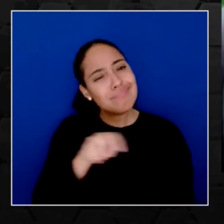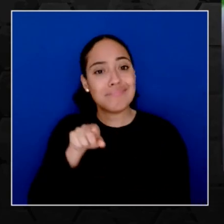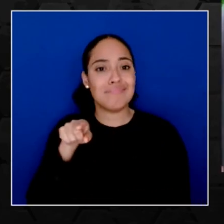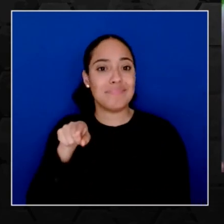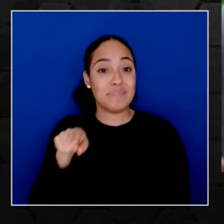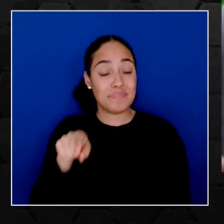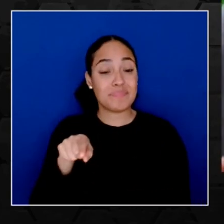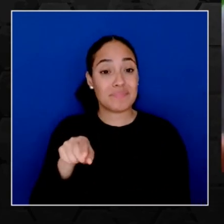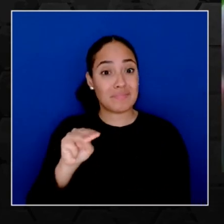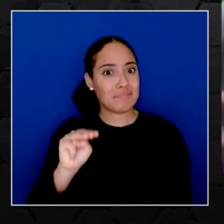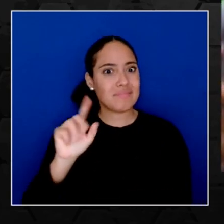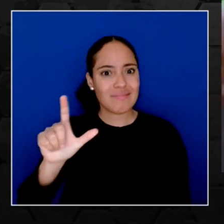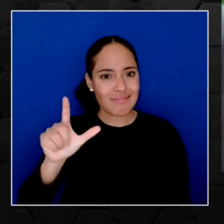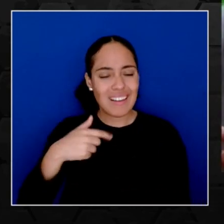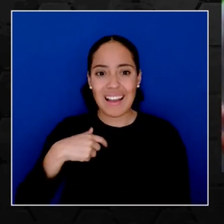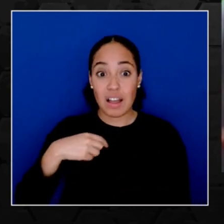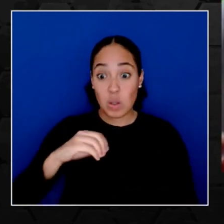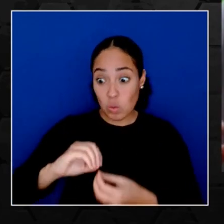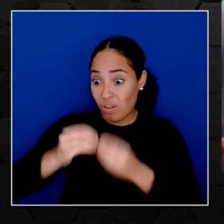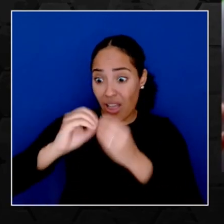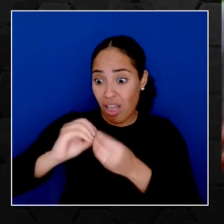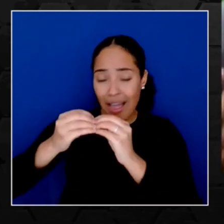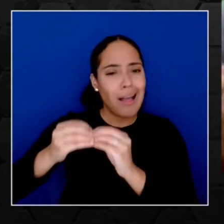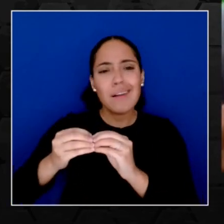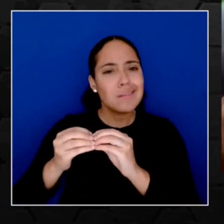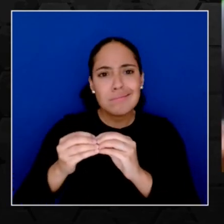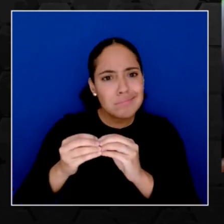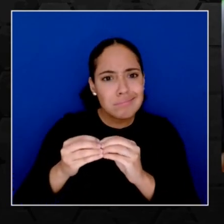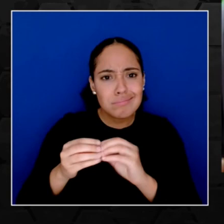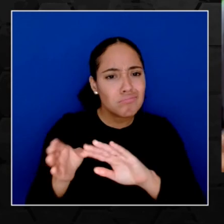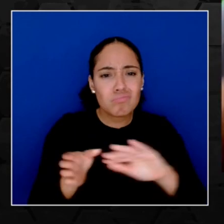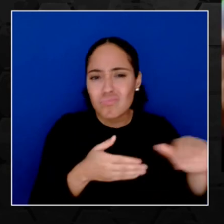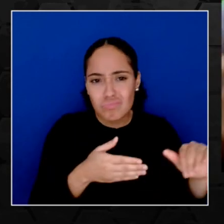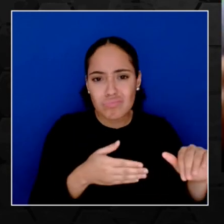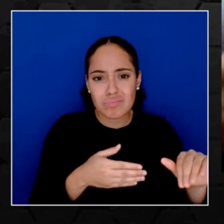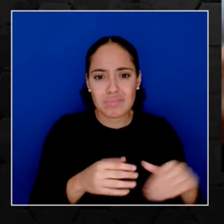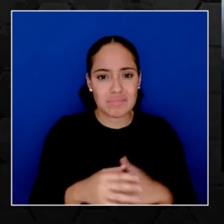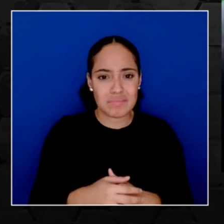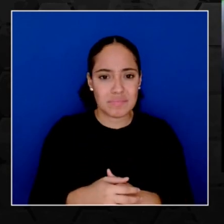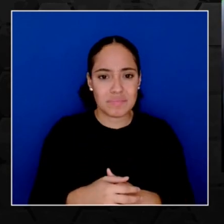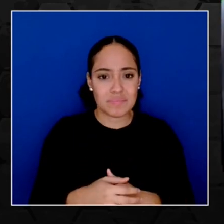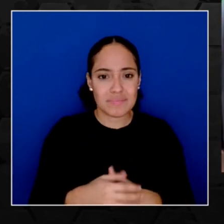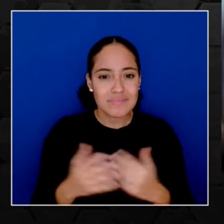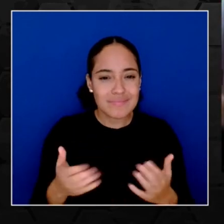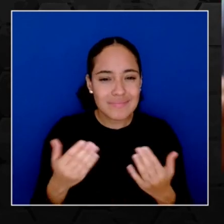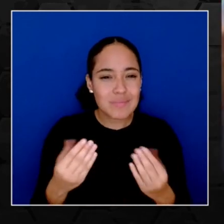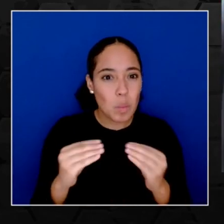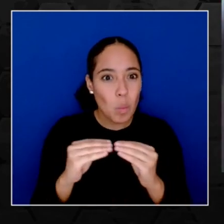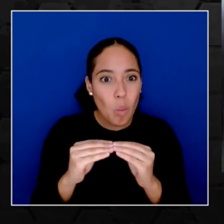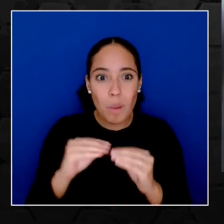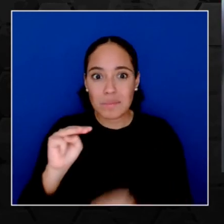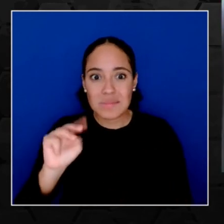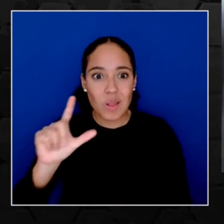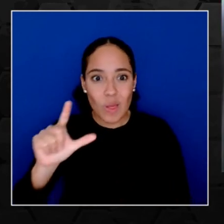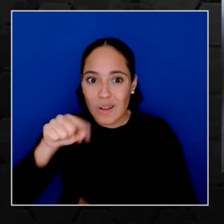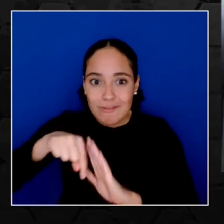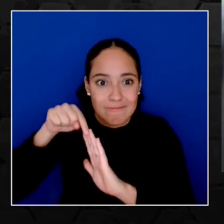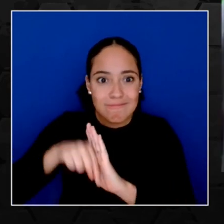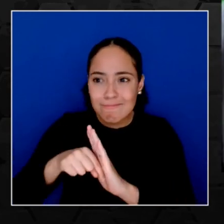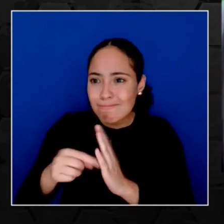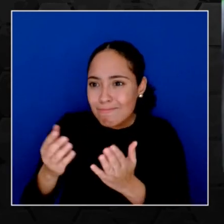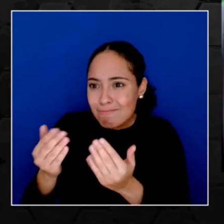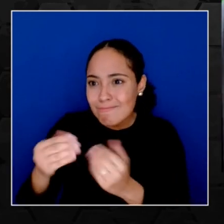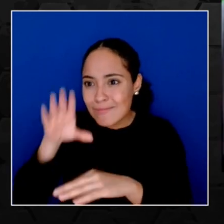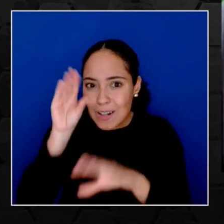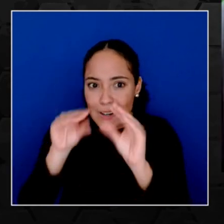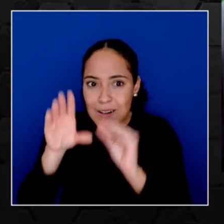need to create anything. But after that, if you got a you can say energy kind of thing to more work with machine learning, then you can start get